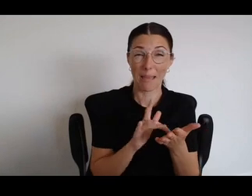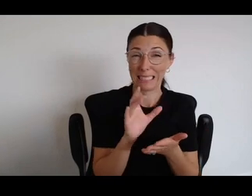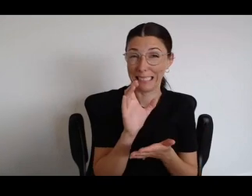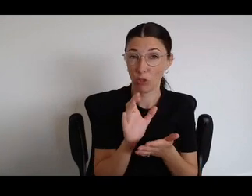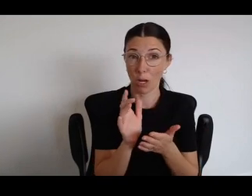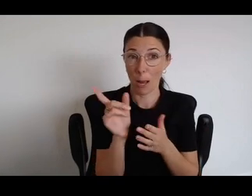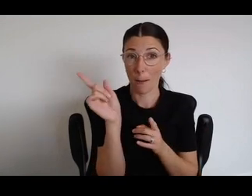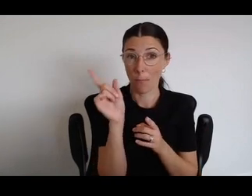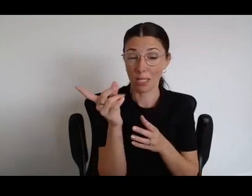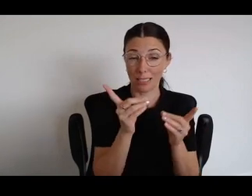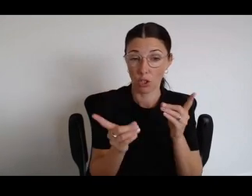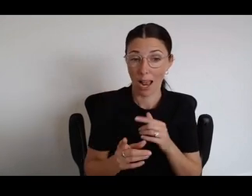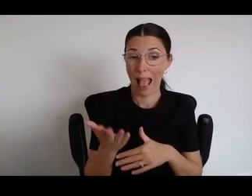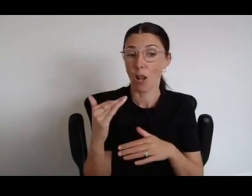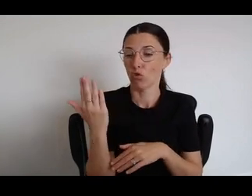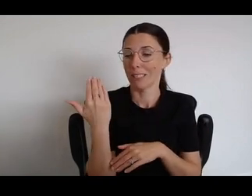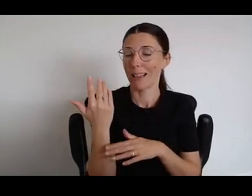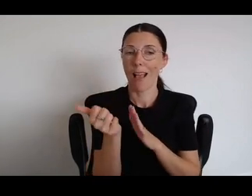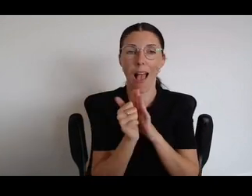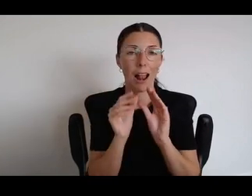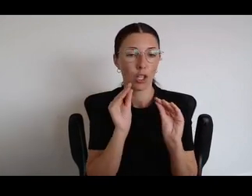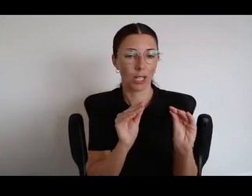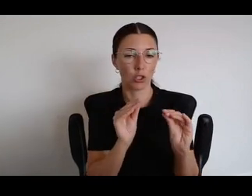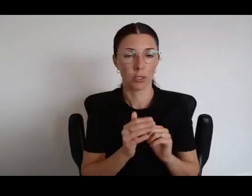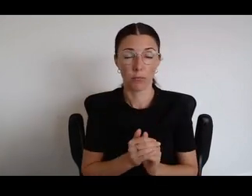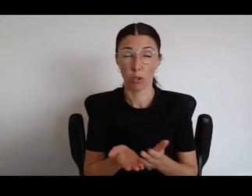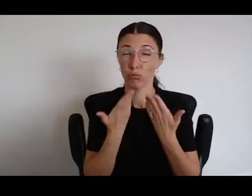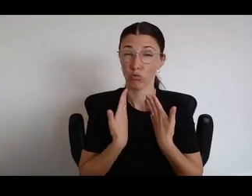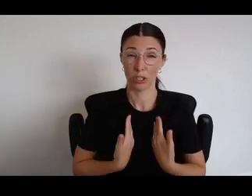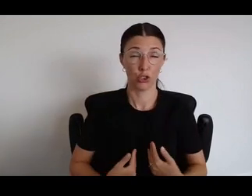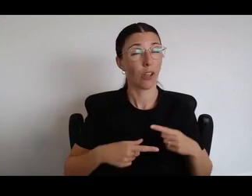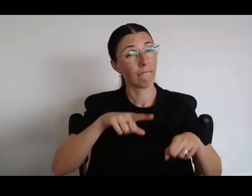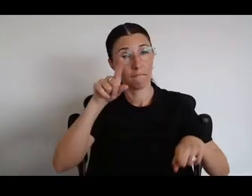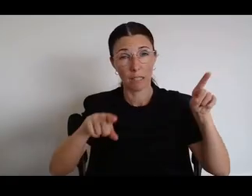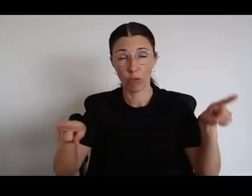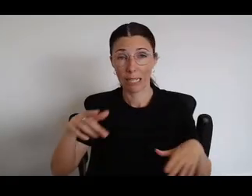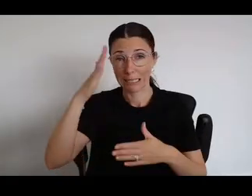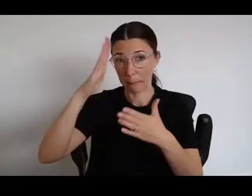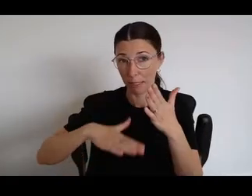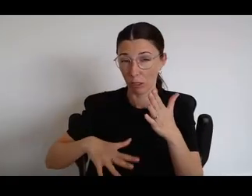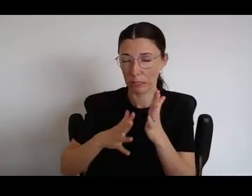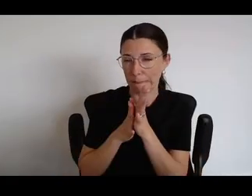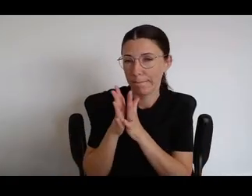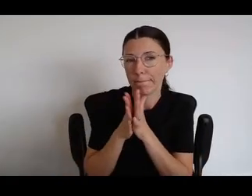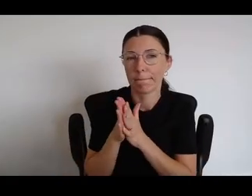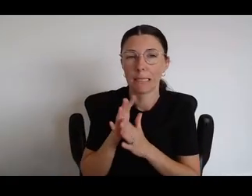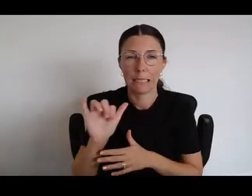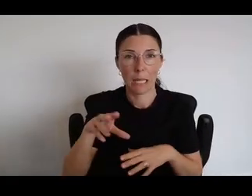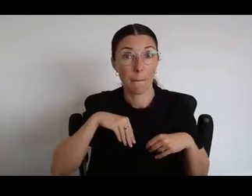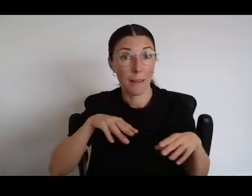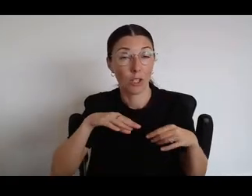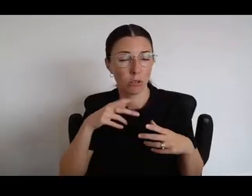art education. This rich and varied experience has fueled Otto's passion for exploring the intersections